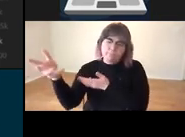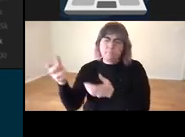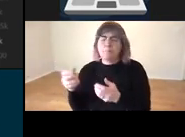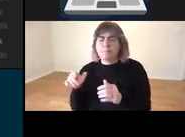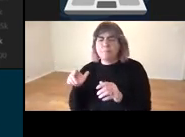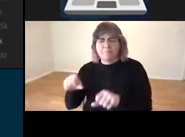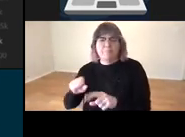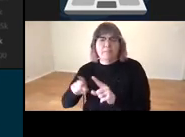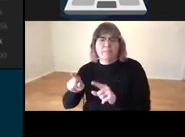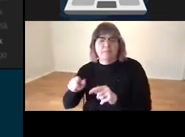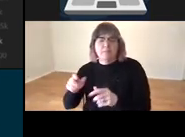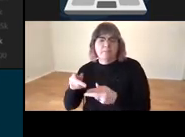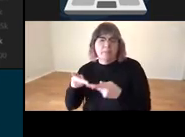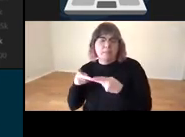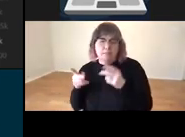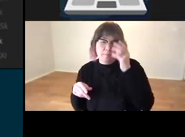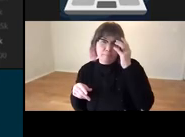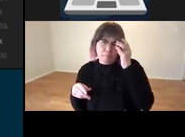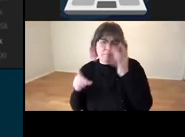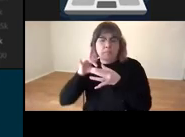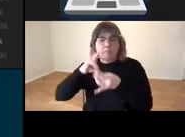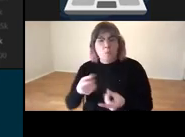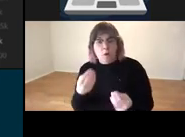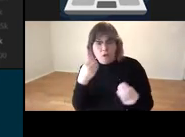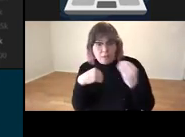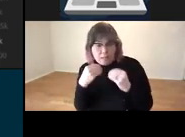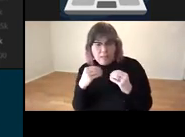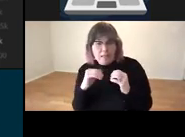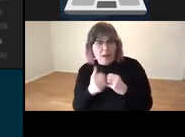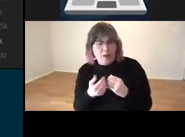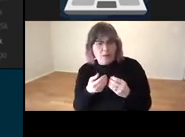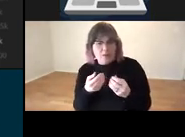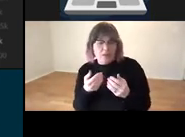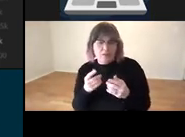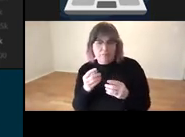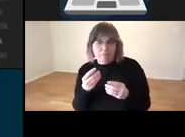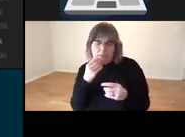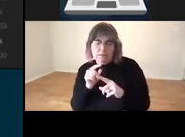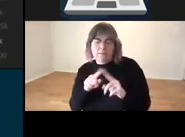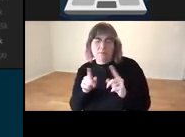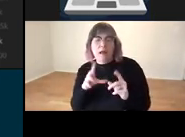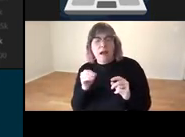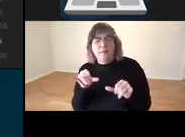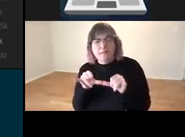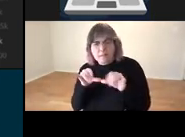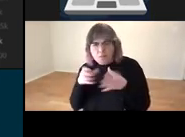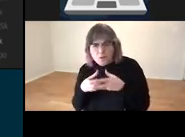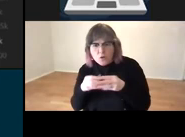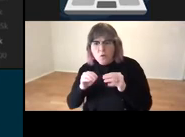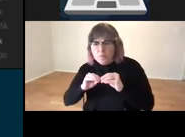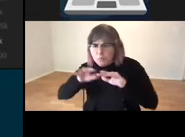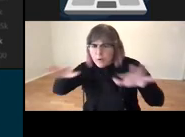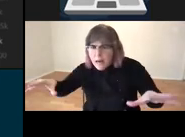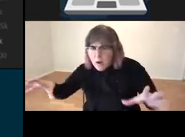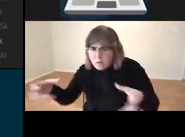And so it really has to do with not only what they're consuming and how they're feeding differently, but also their group sizes, how big they are, how spread out they are, and how they